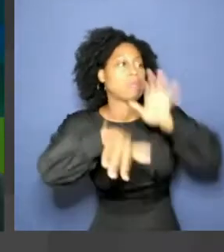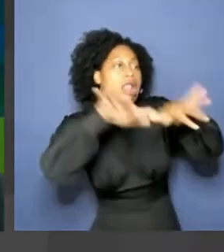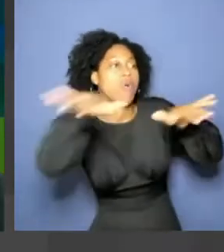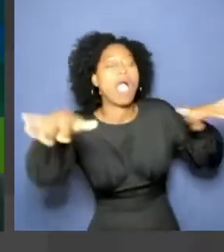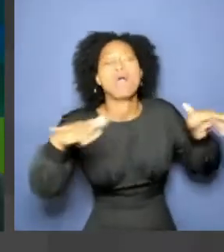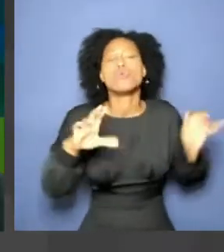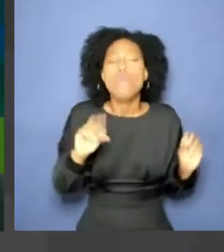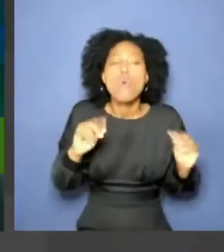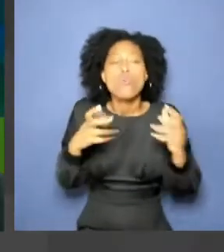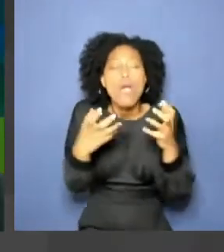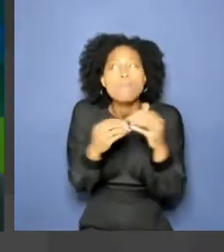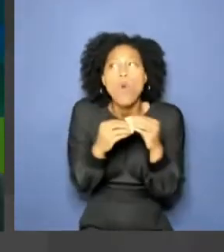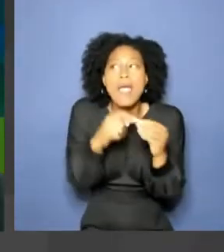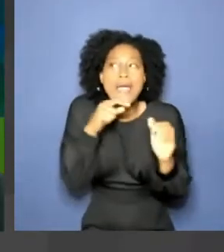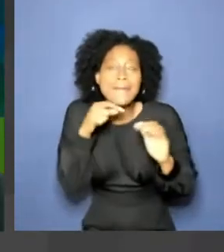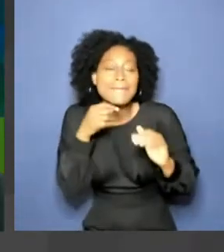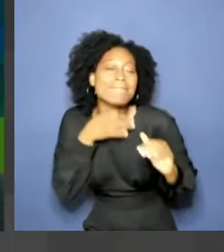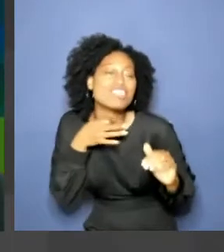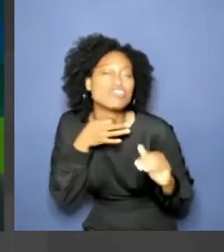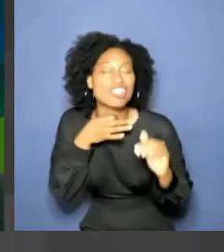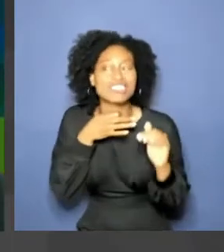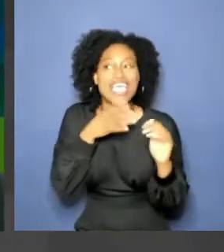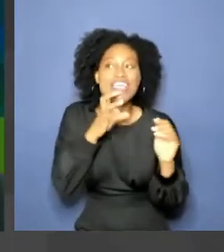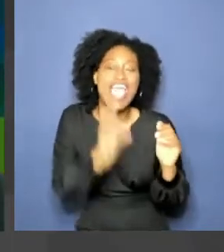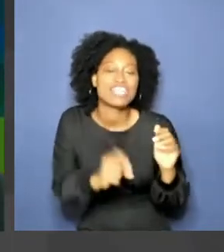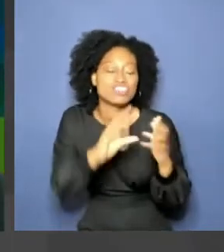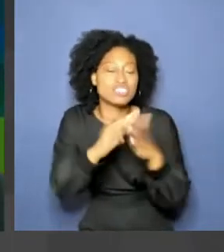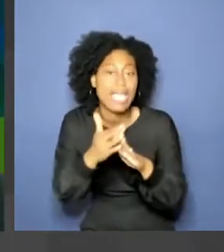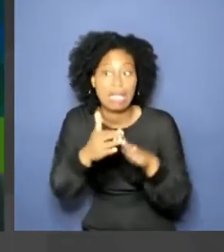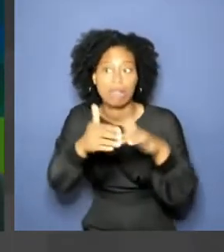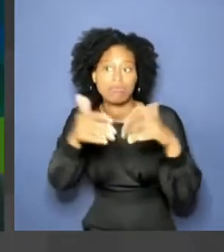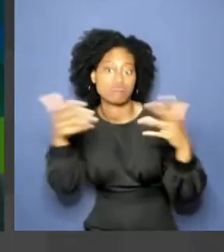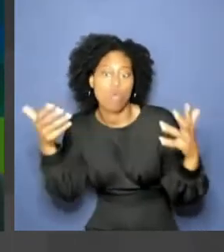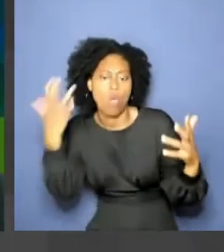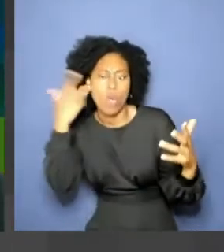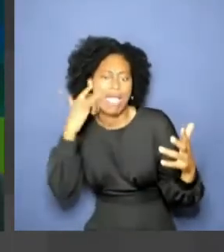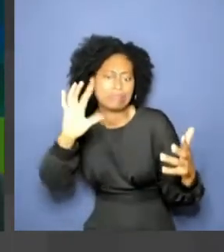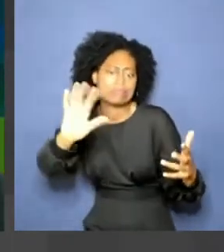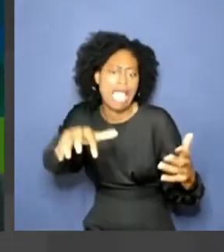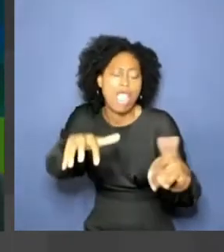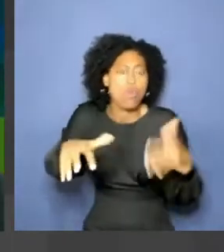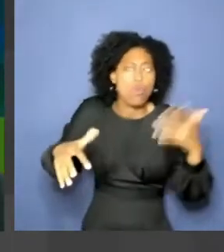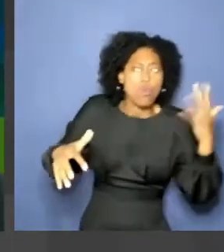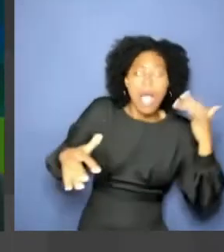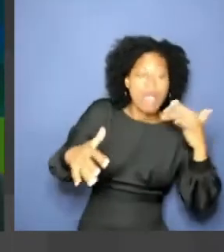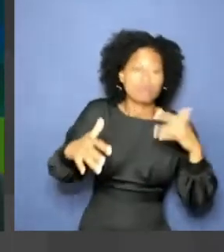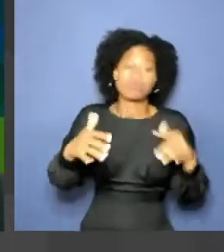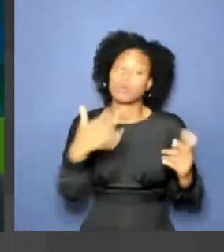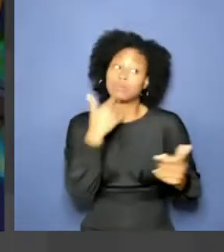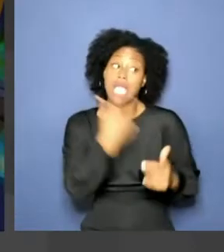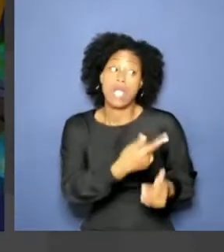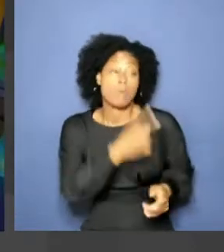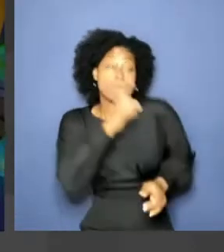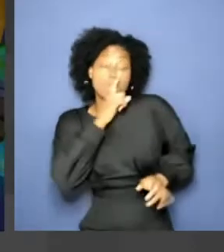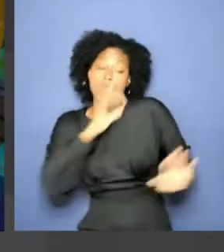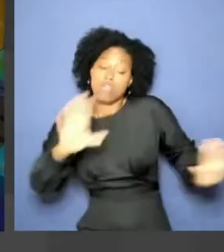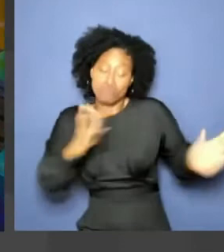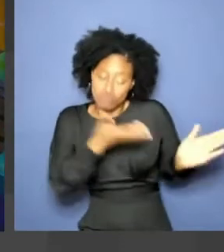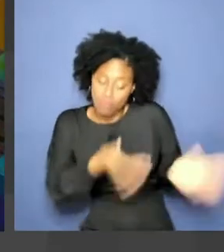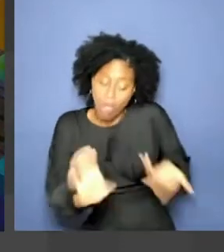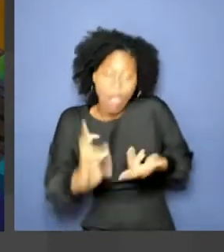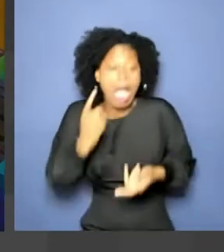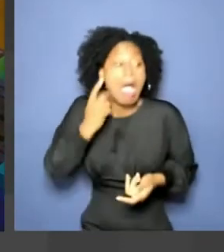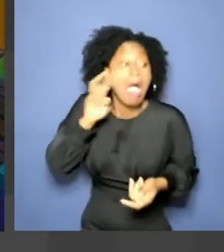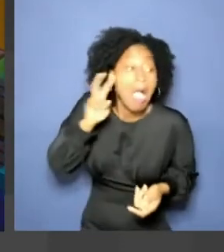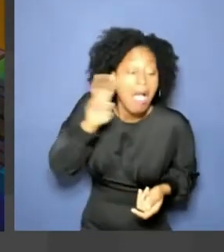And there's this ancient city, and what is it doing there? We're not going to tell the players. We're just going to let them go throughout and explore and see what they come to. And